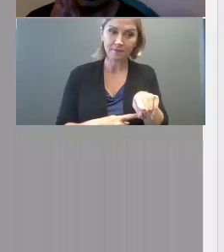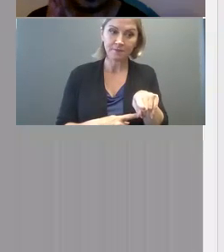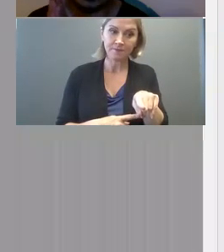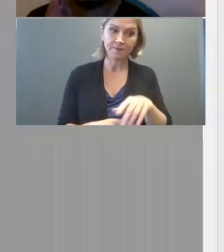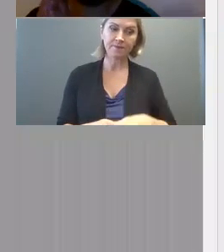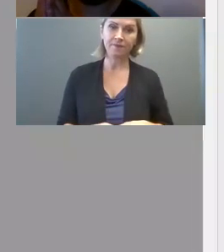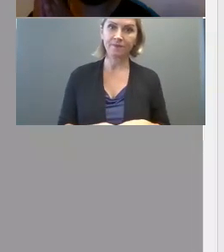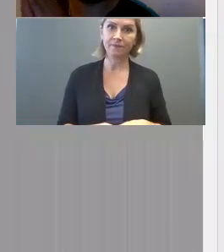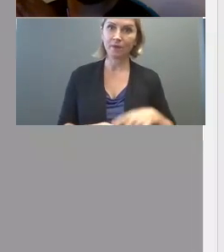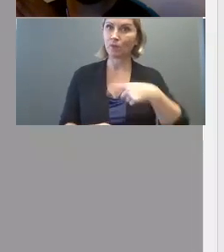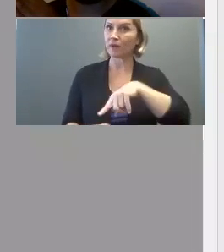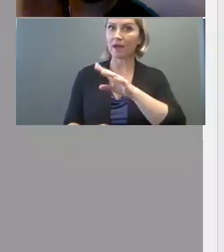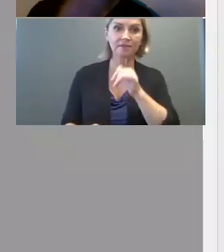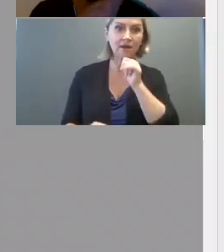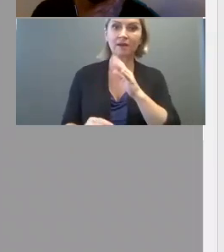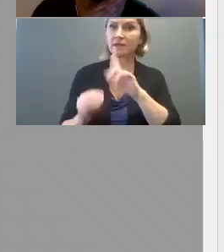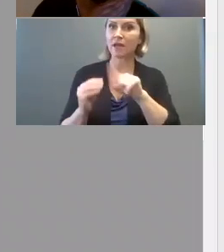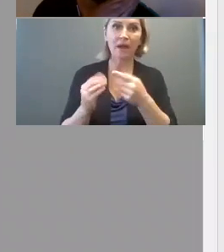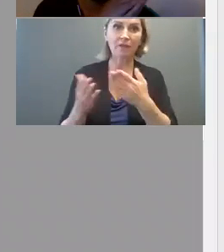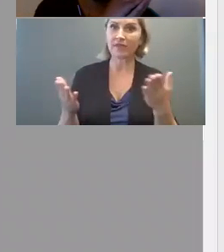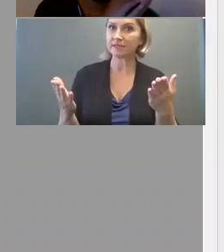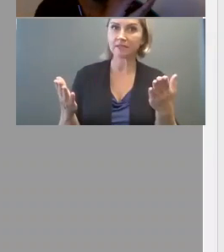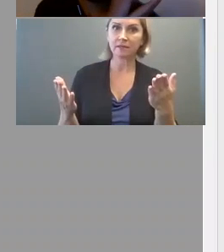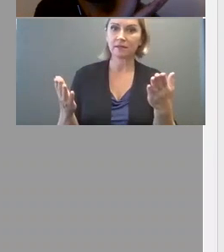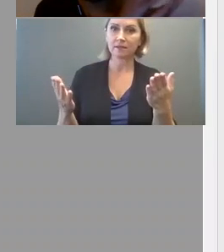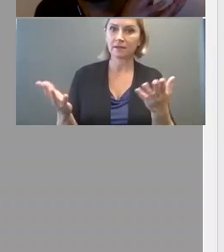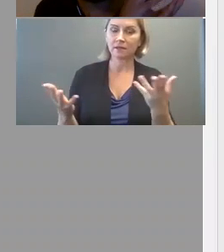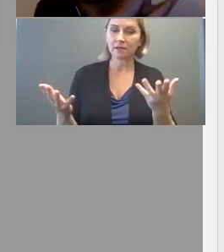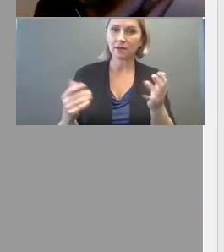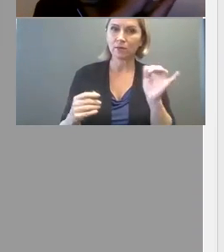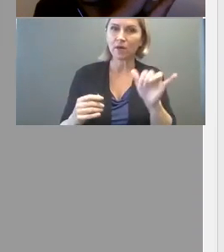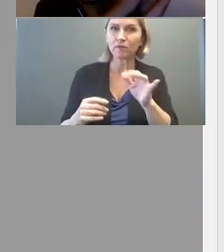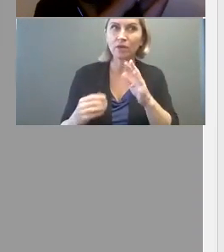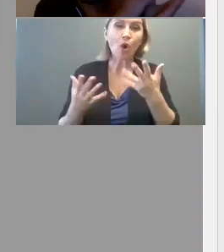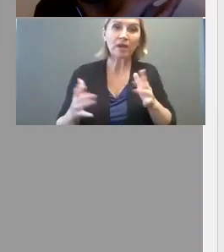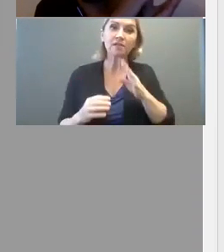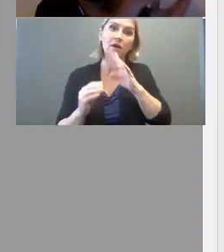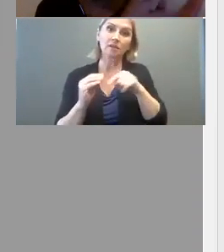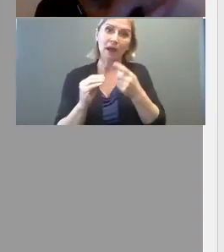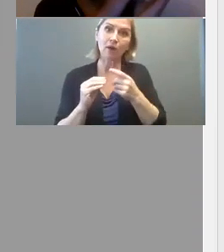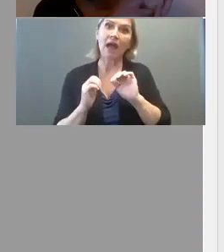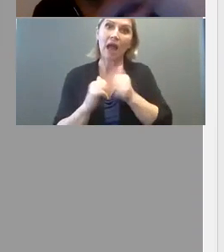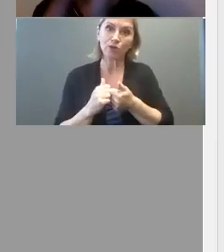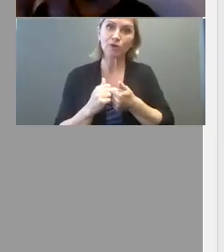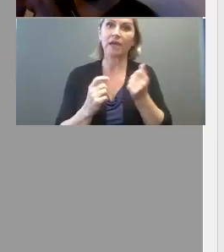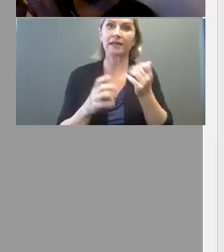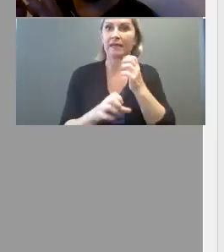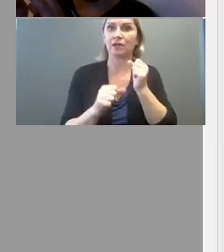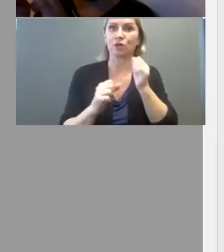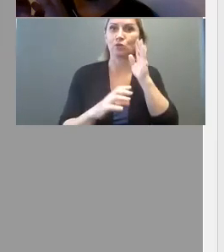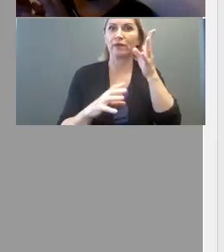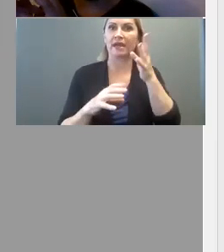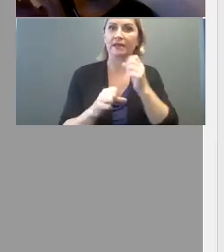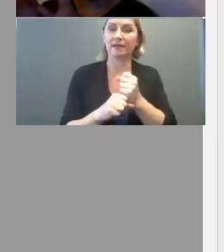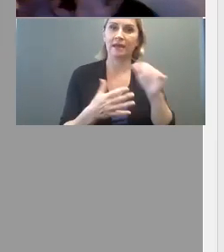We are now talking about things that are the other way around, right? We already talked about how we can get an algorithm, and then we get the